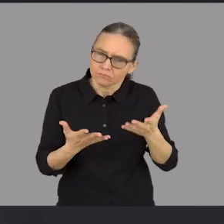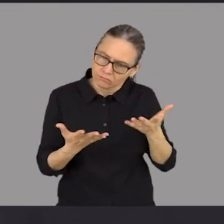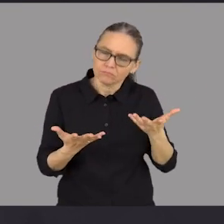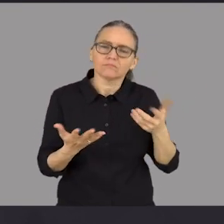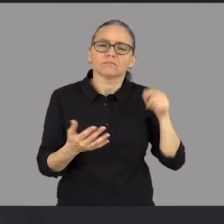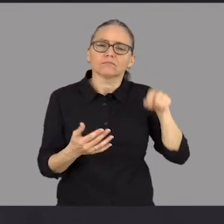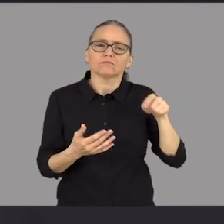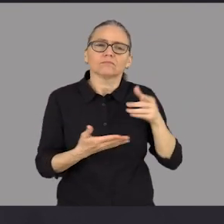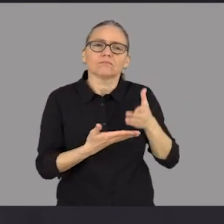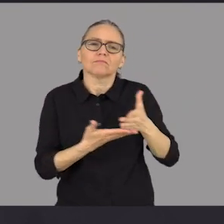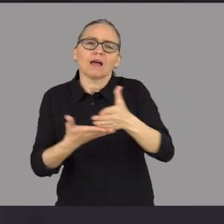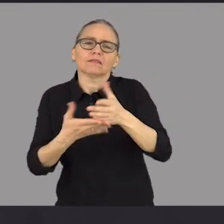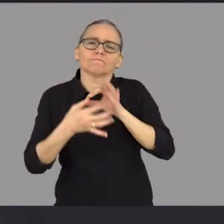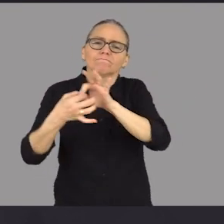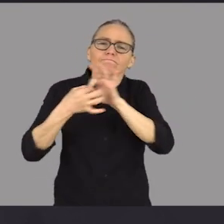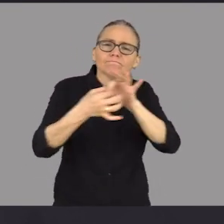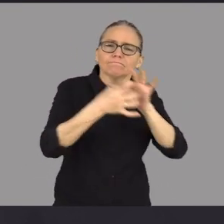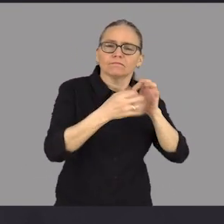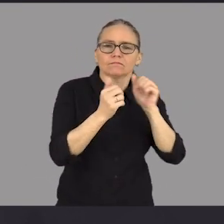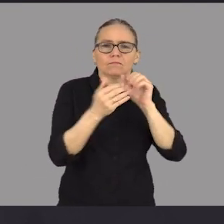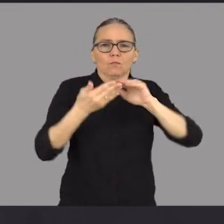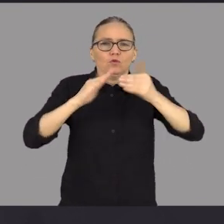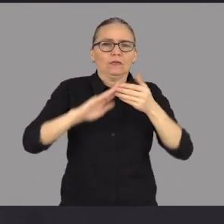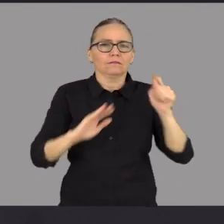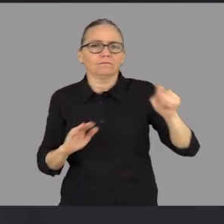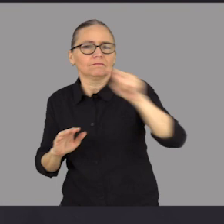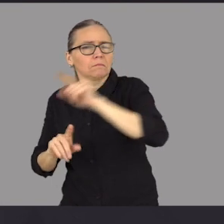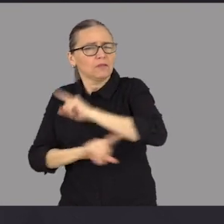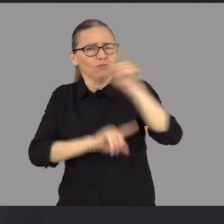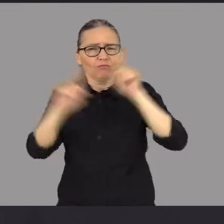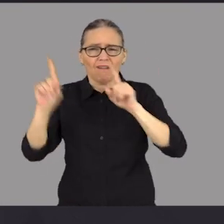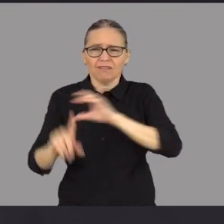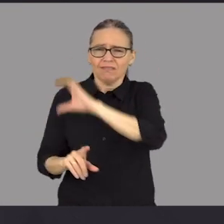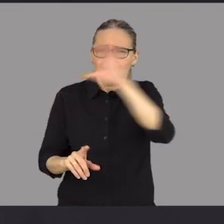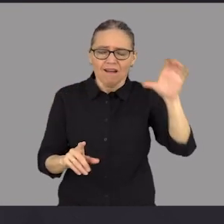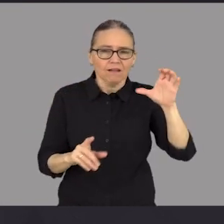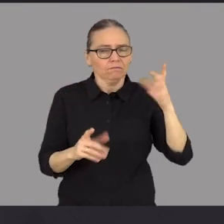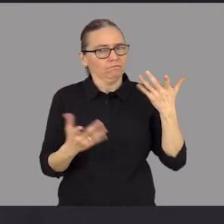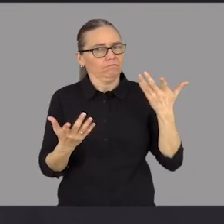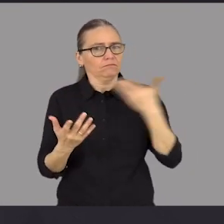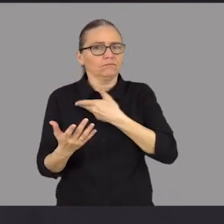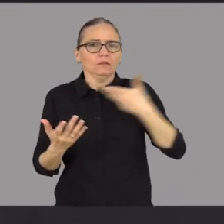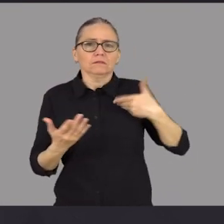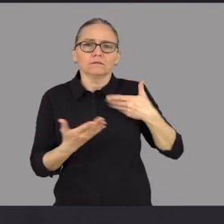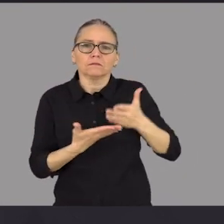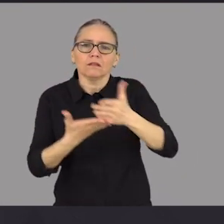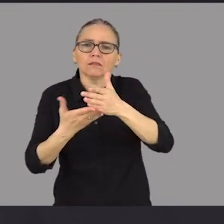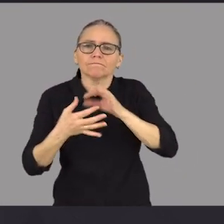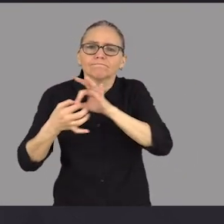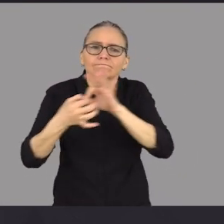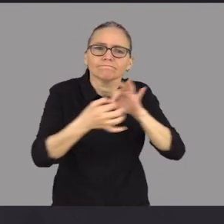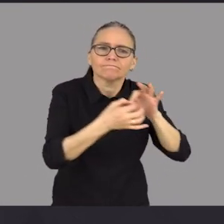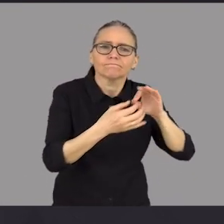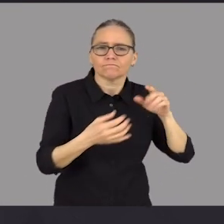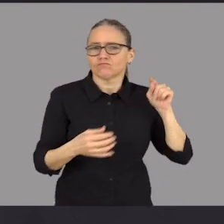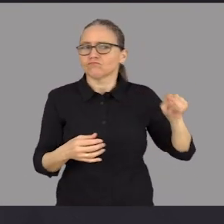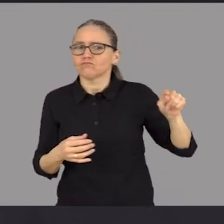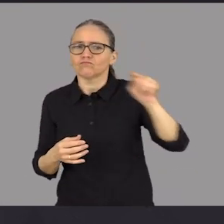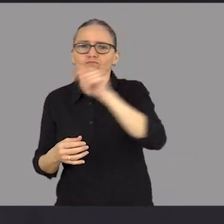Our other CASE initiative is Mentorability Canada. Mentorability Canada is a national